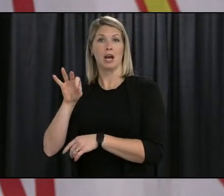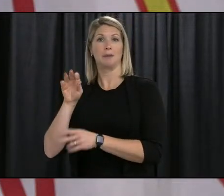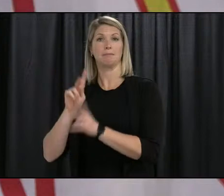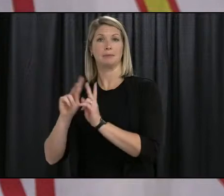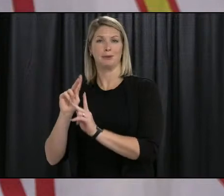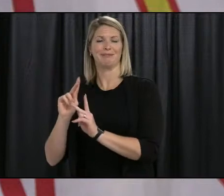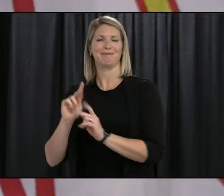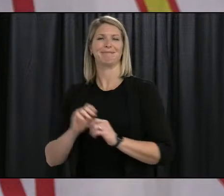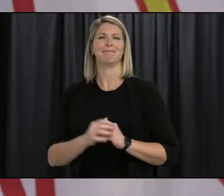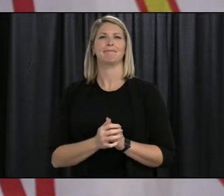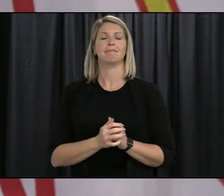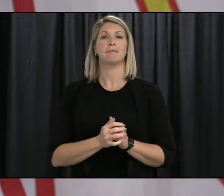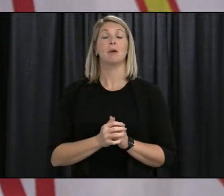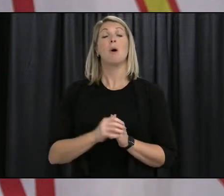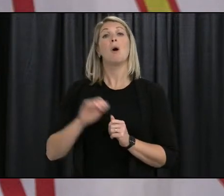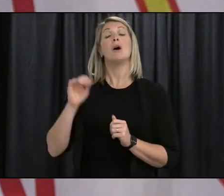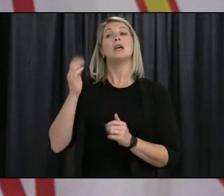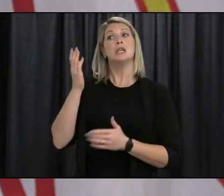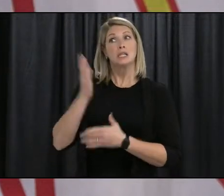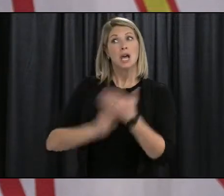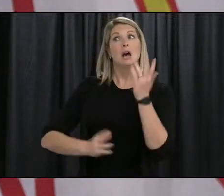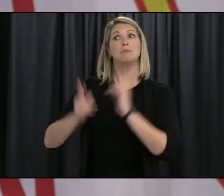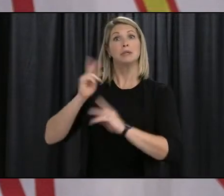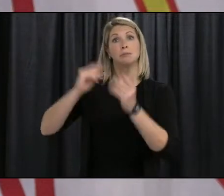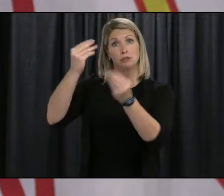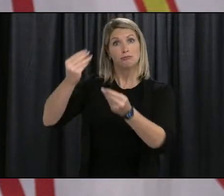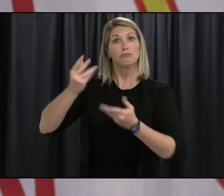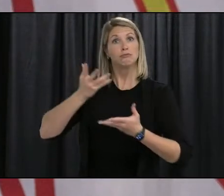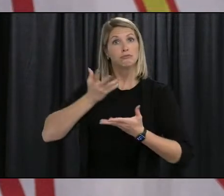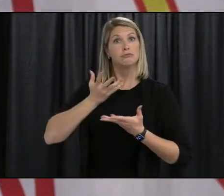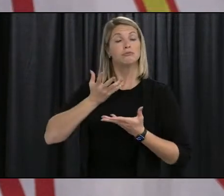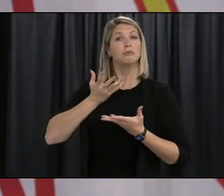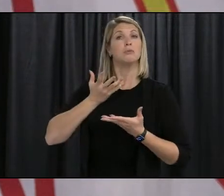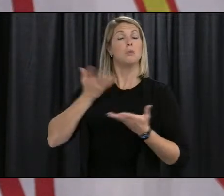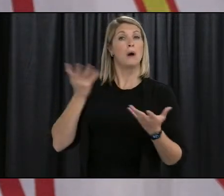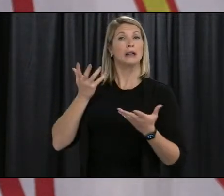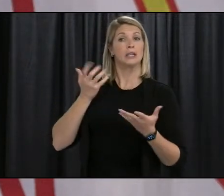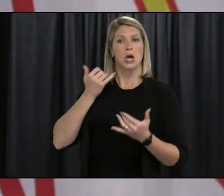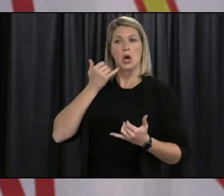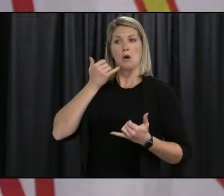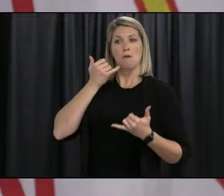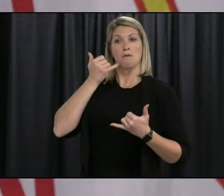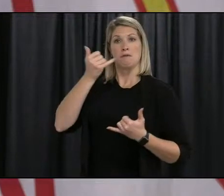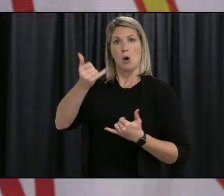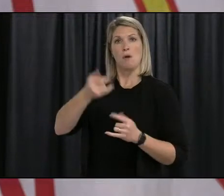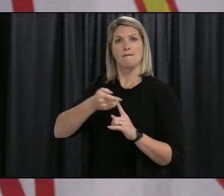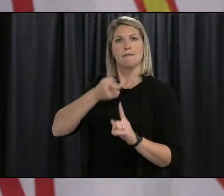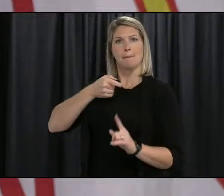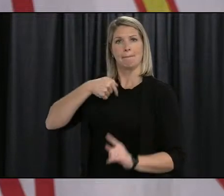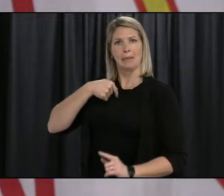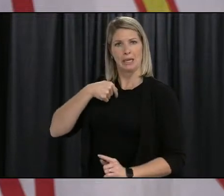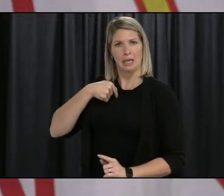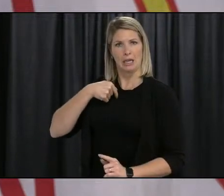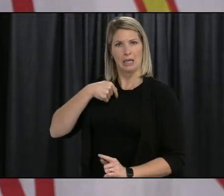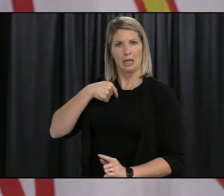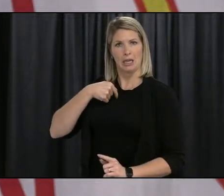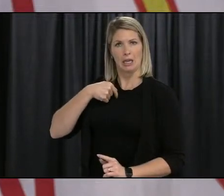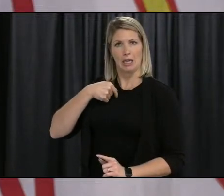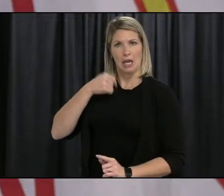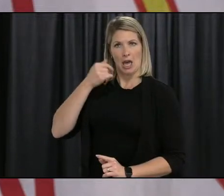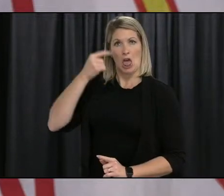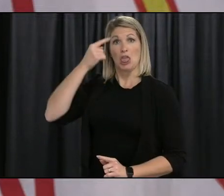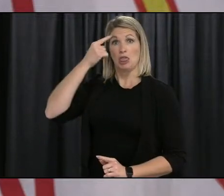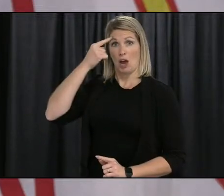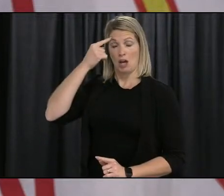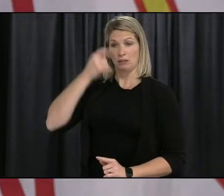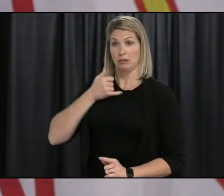It has come to our attention that some residents have received telephone calls allegedly from myself. I would like to advise the public